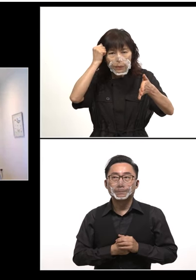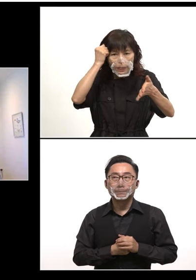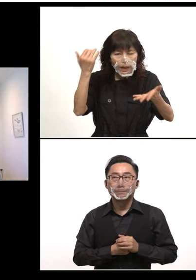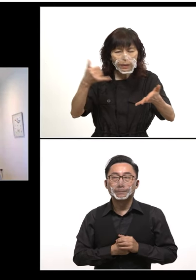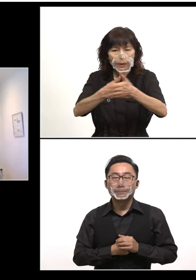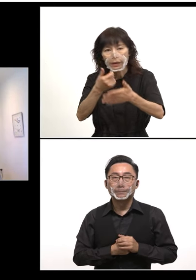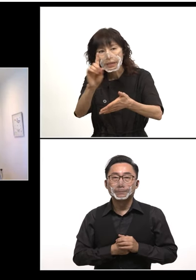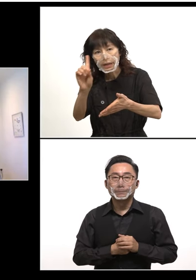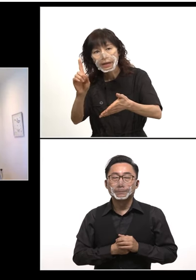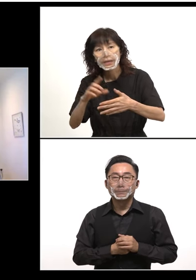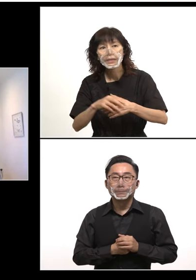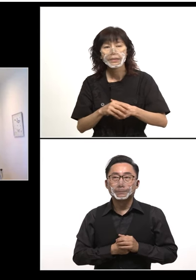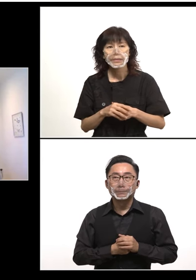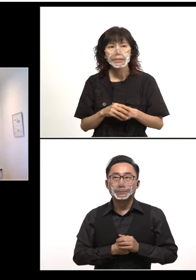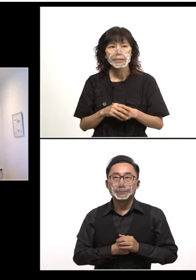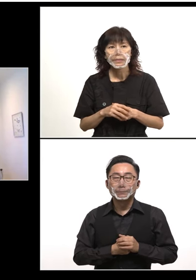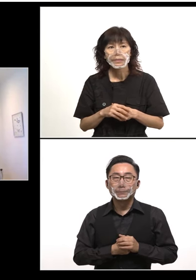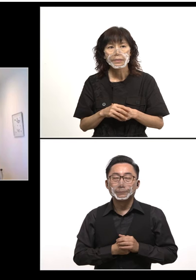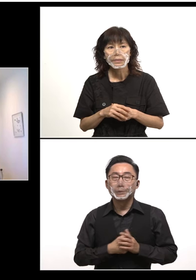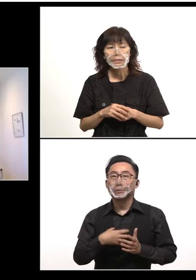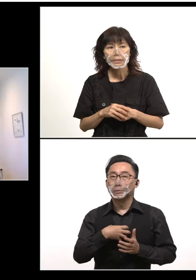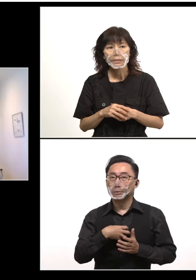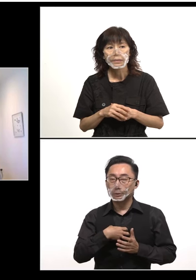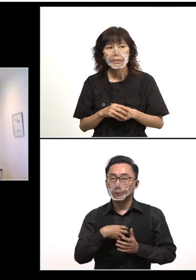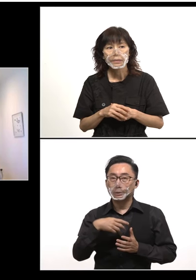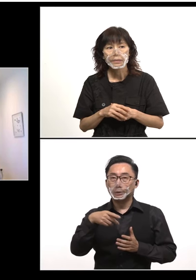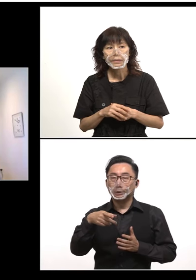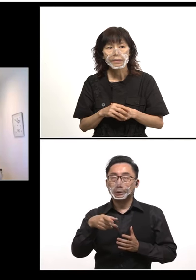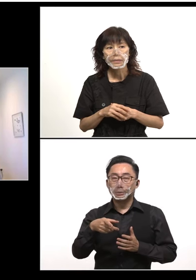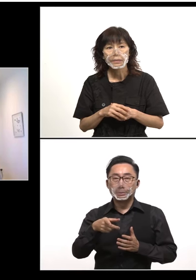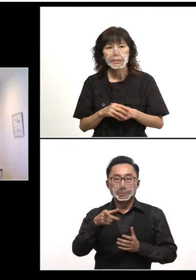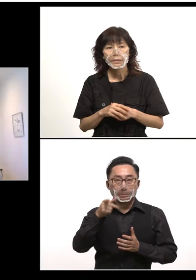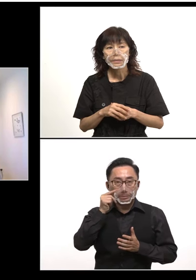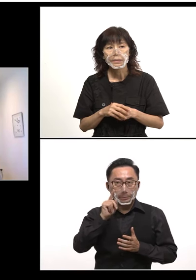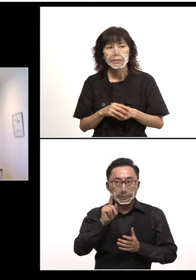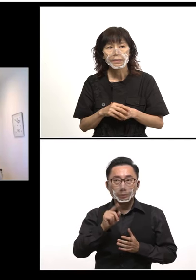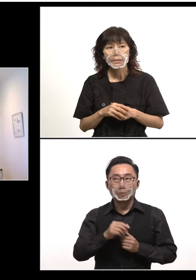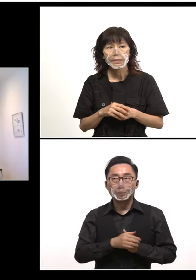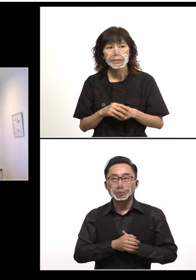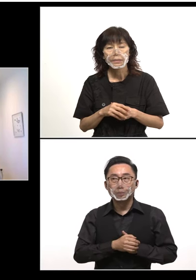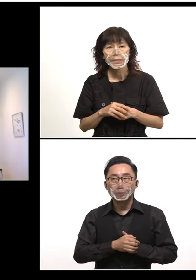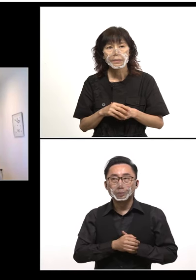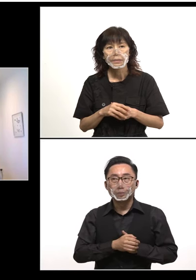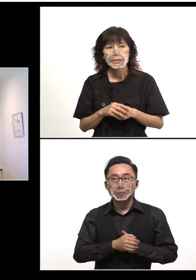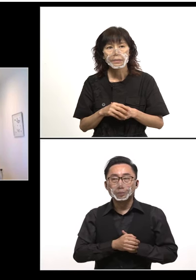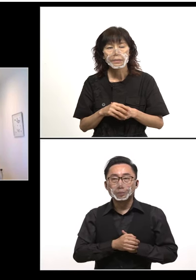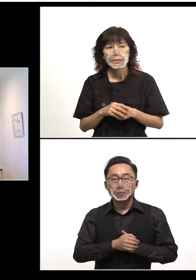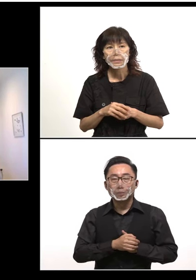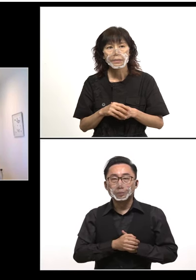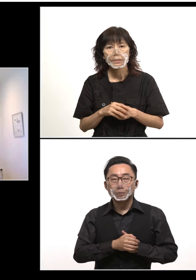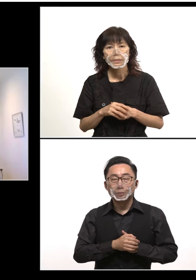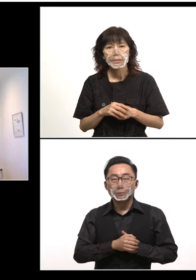My greatest take is that throughout history, I think human cultures have feared and been scared of